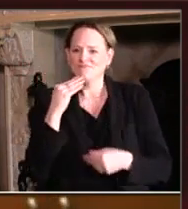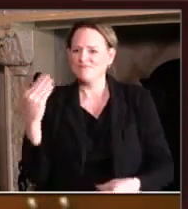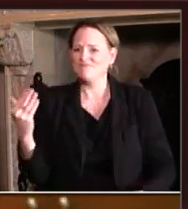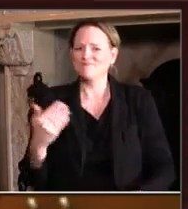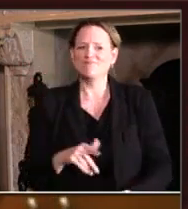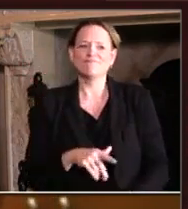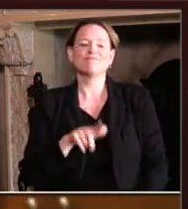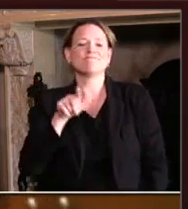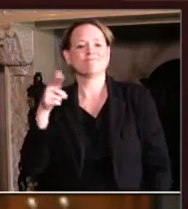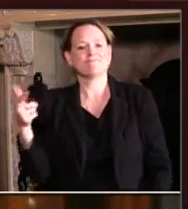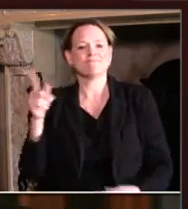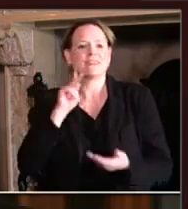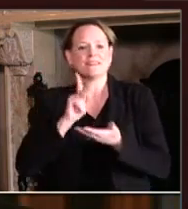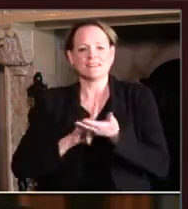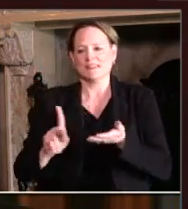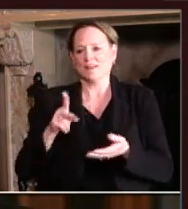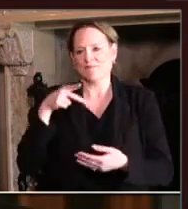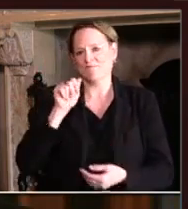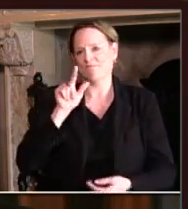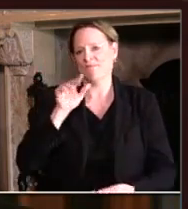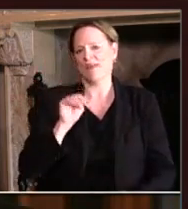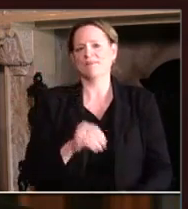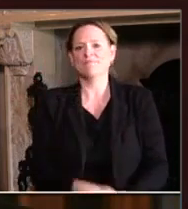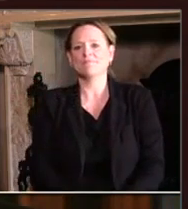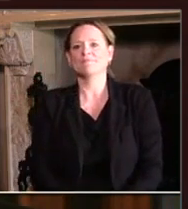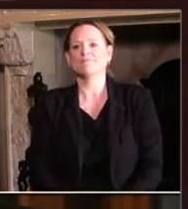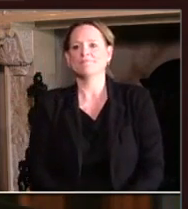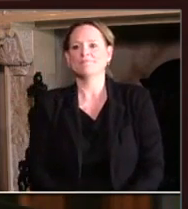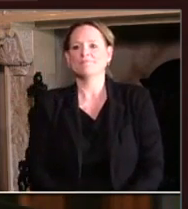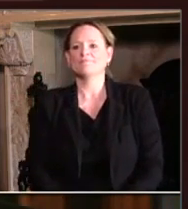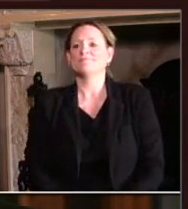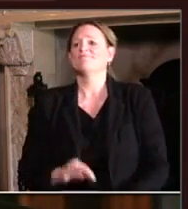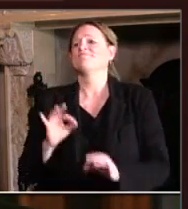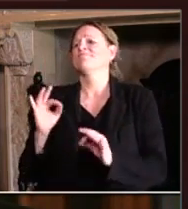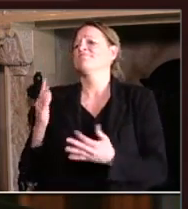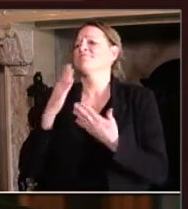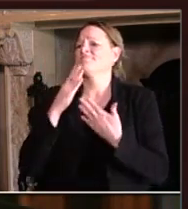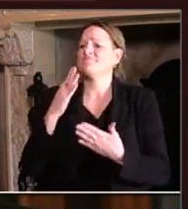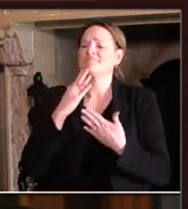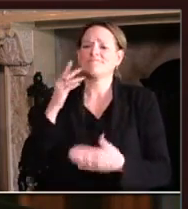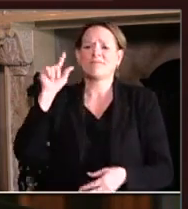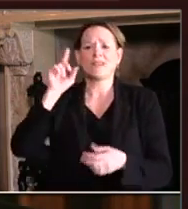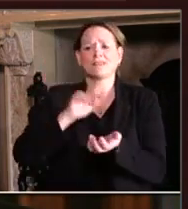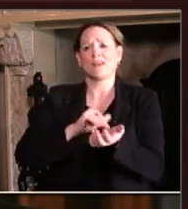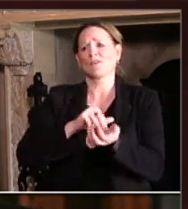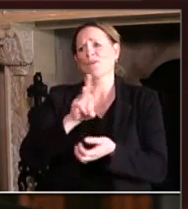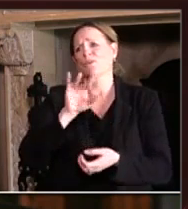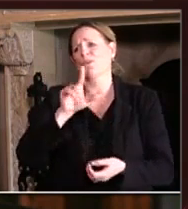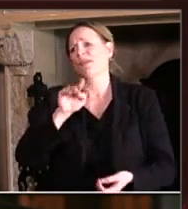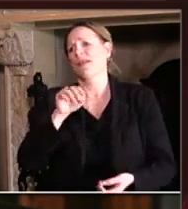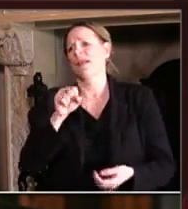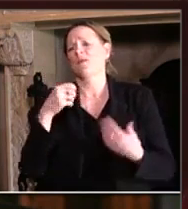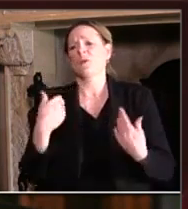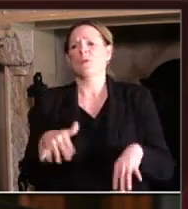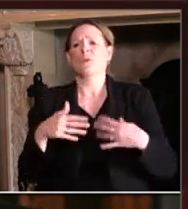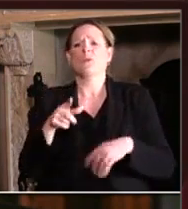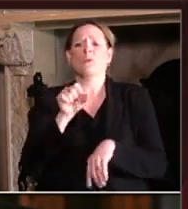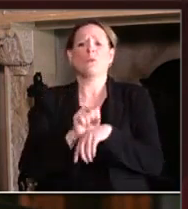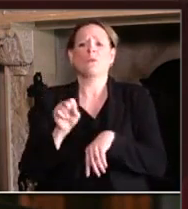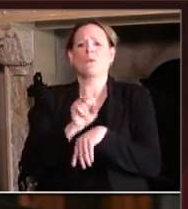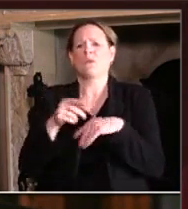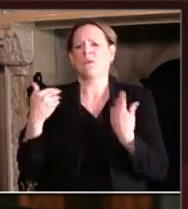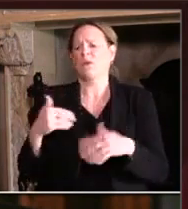Palm. Thank you, Dr. Williams, for your dedication to your patients, to your staff, and to your community, and for